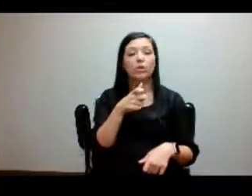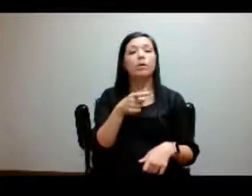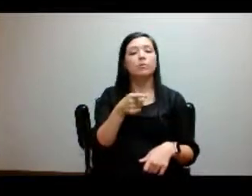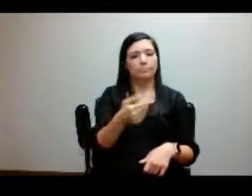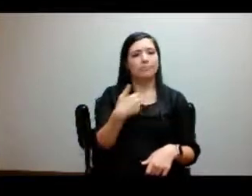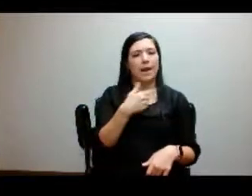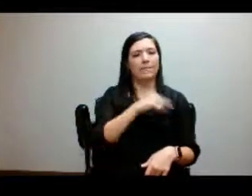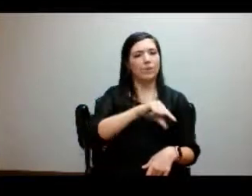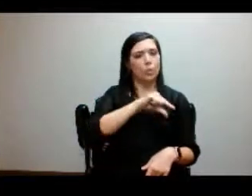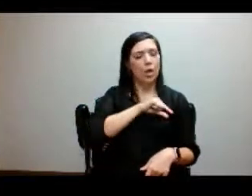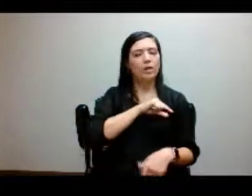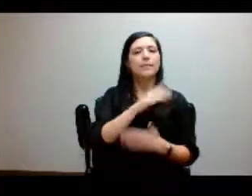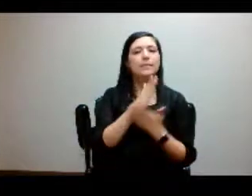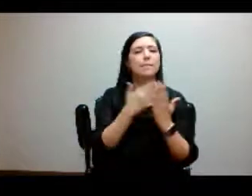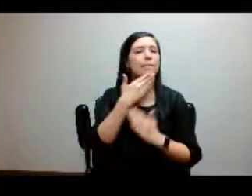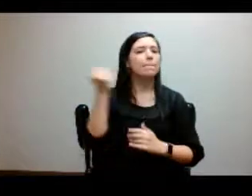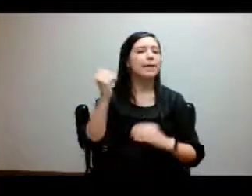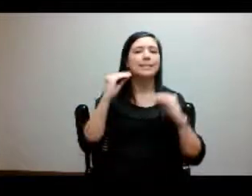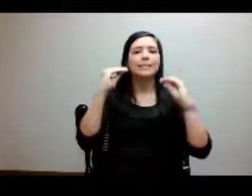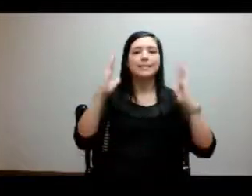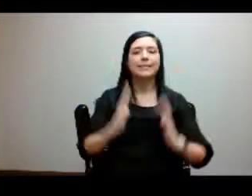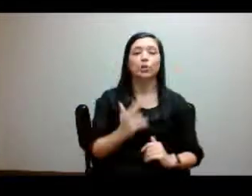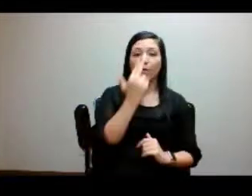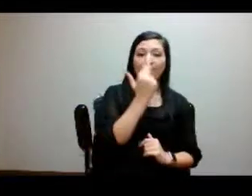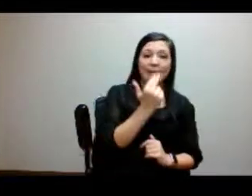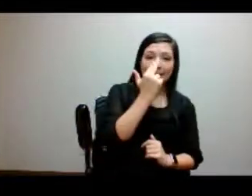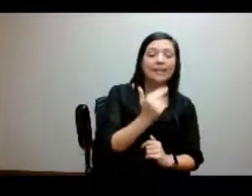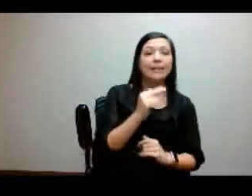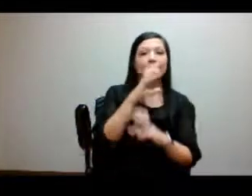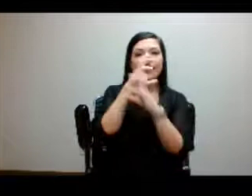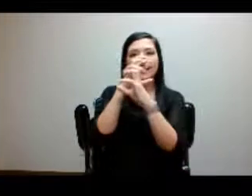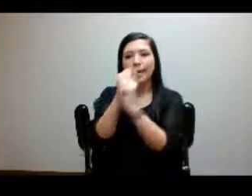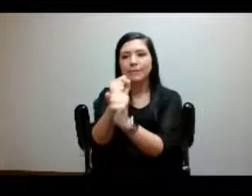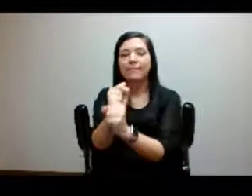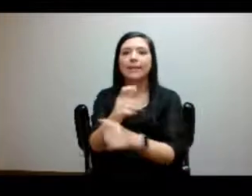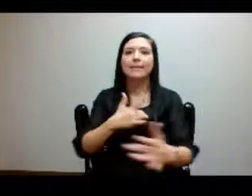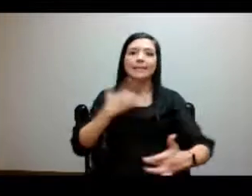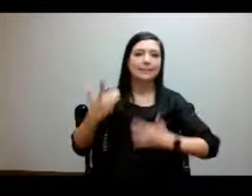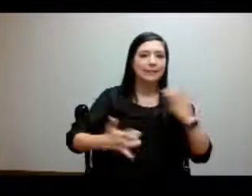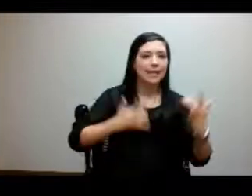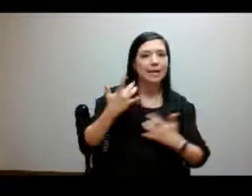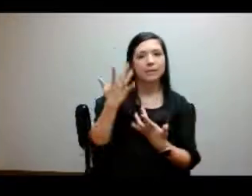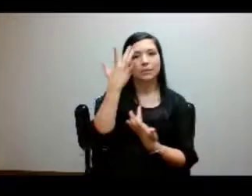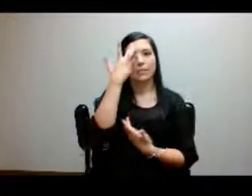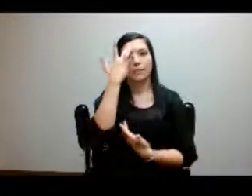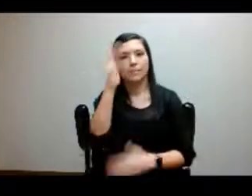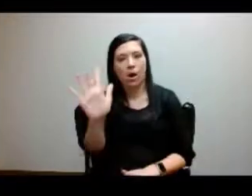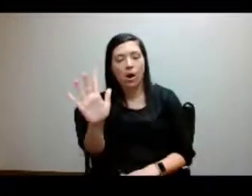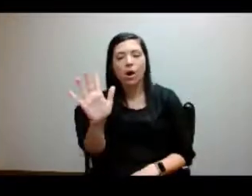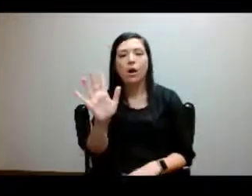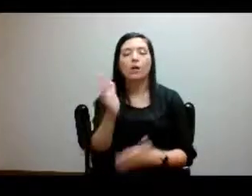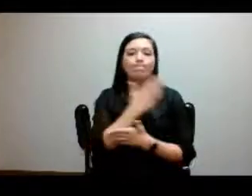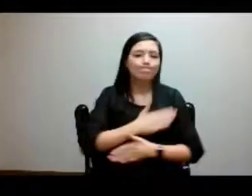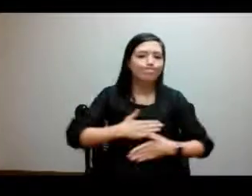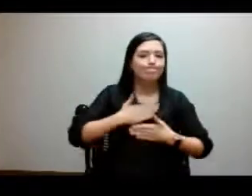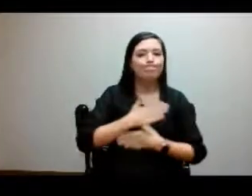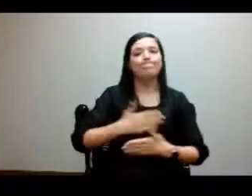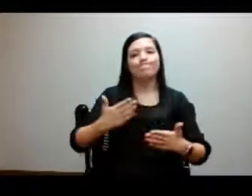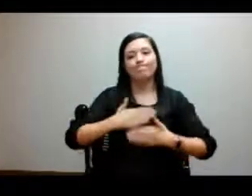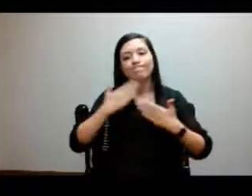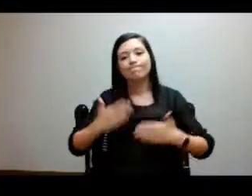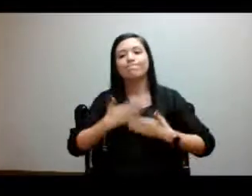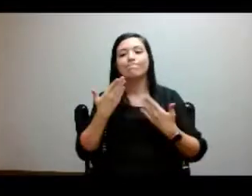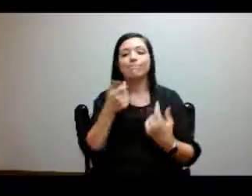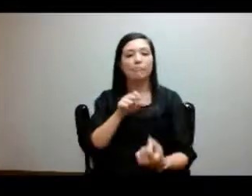best teachers: funny, captivating, exciting, smart, joyful,